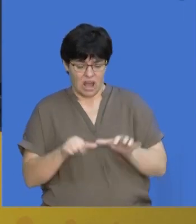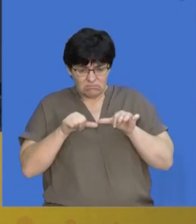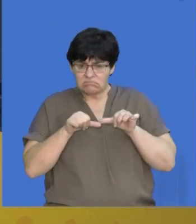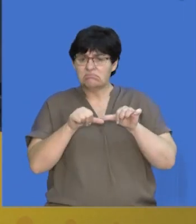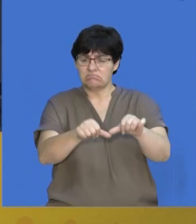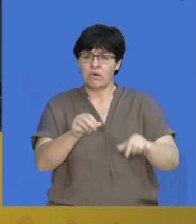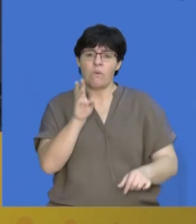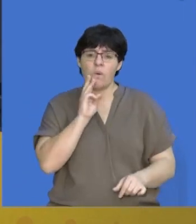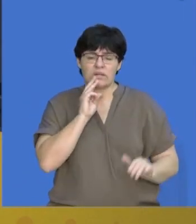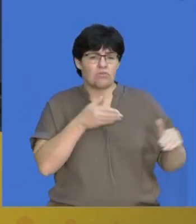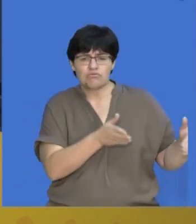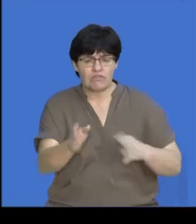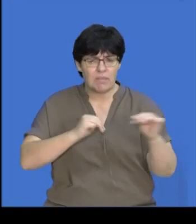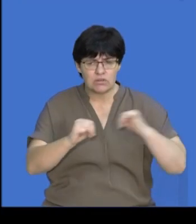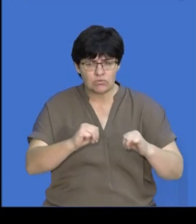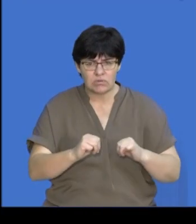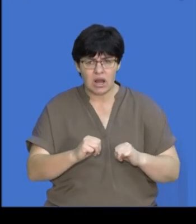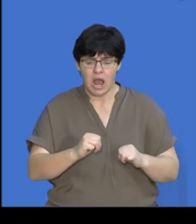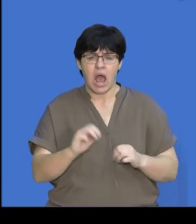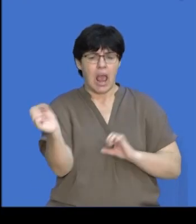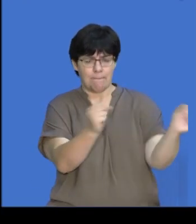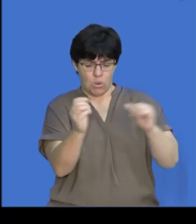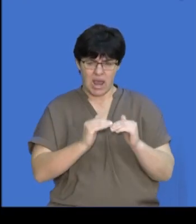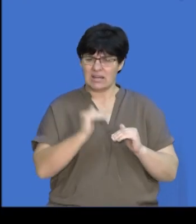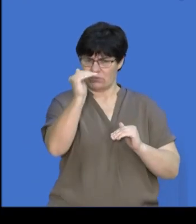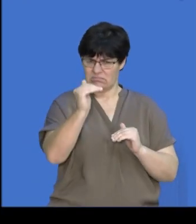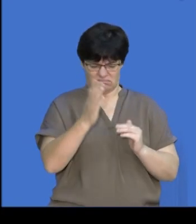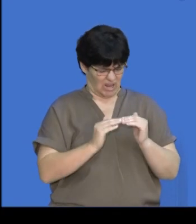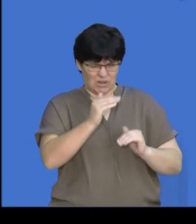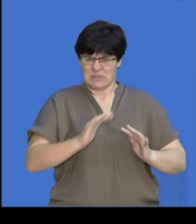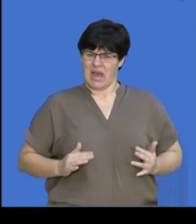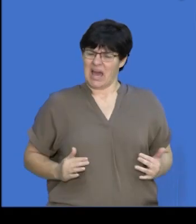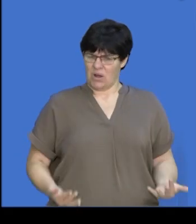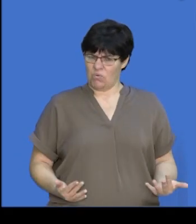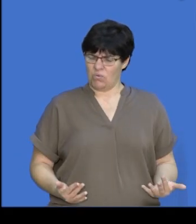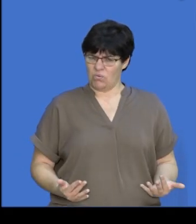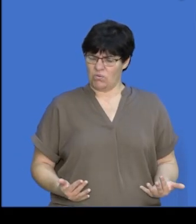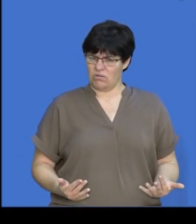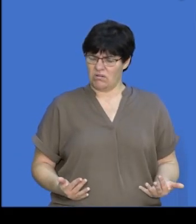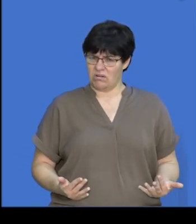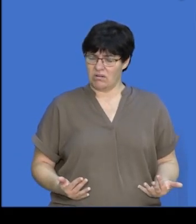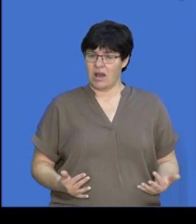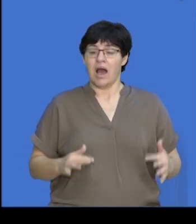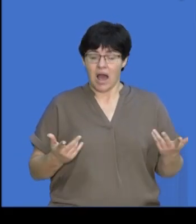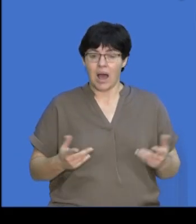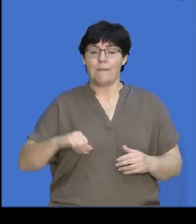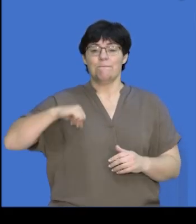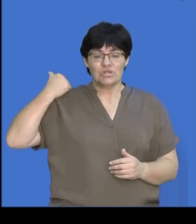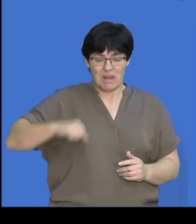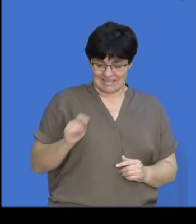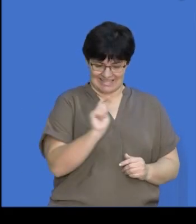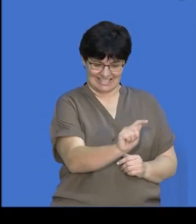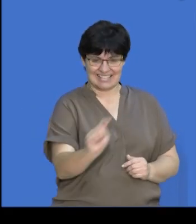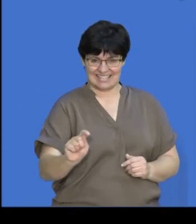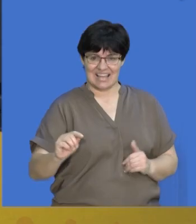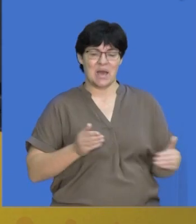increase employment. How? Let's look at this response. It'll maintain rivers, maintaining rivers within the municipalities. What do we know